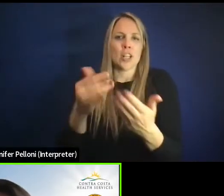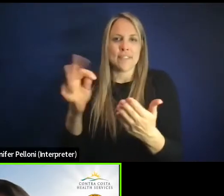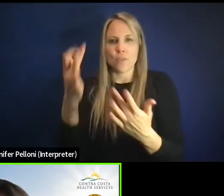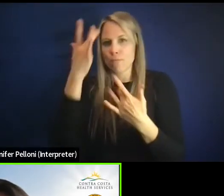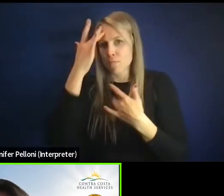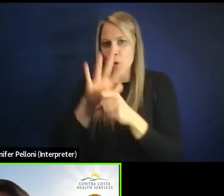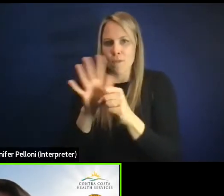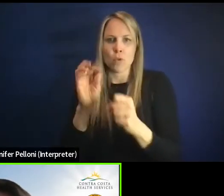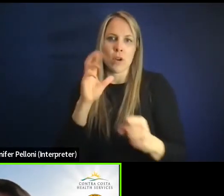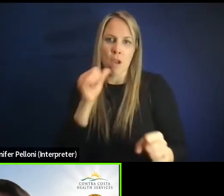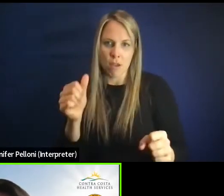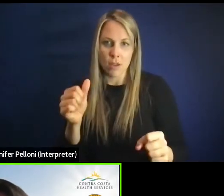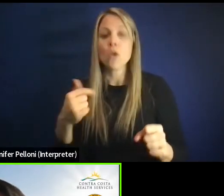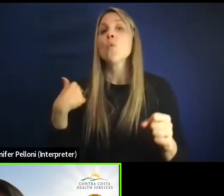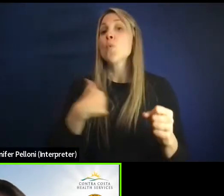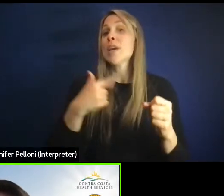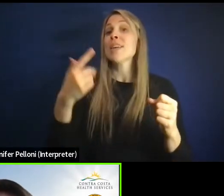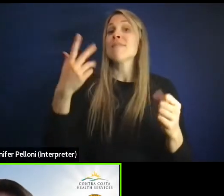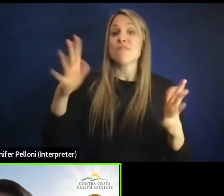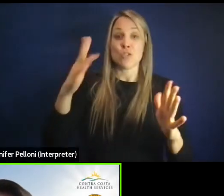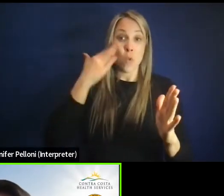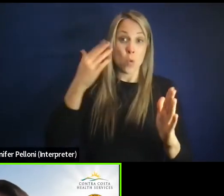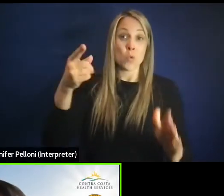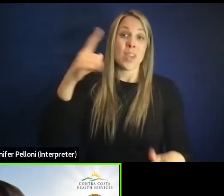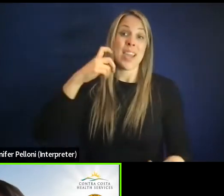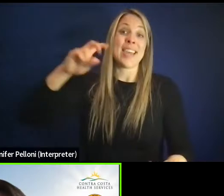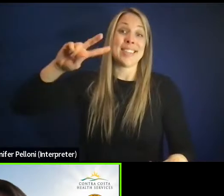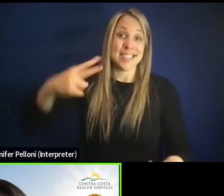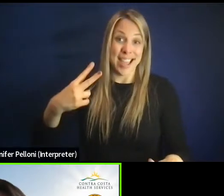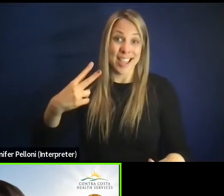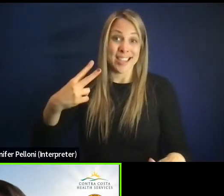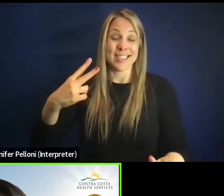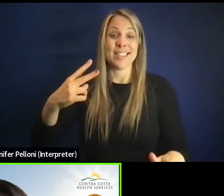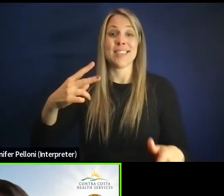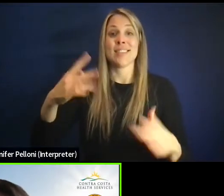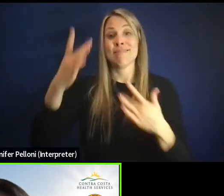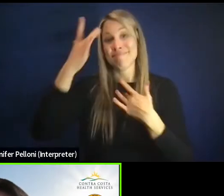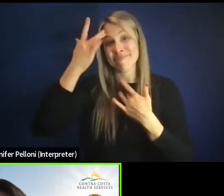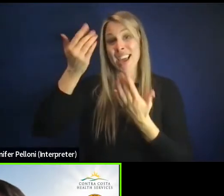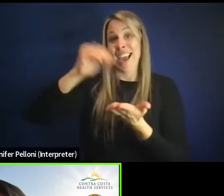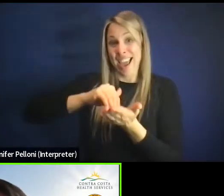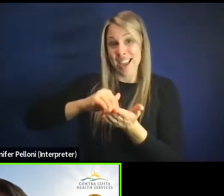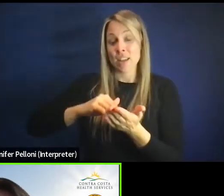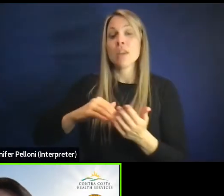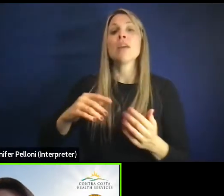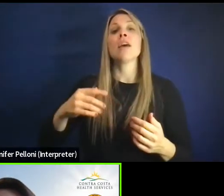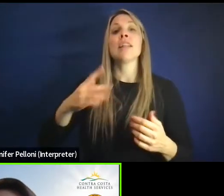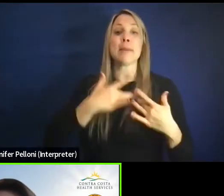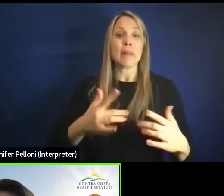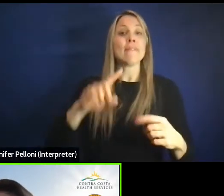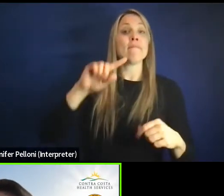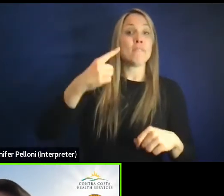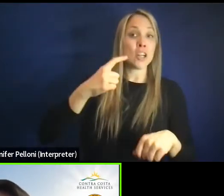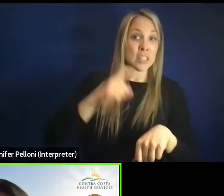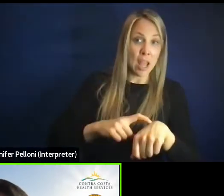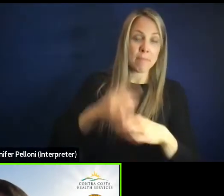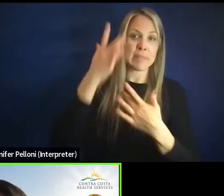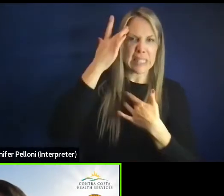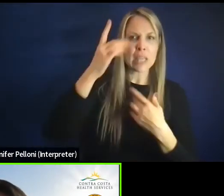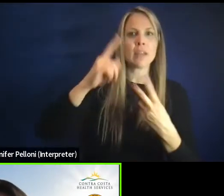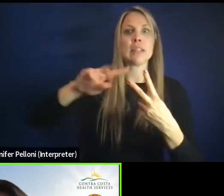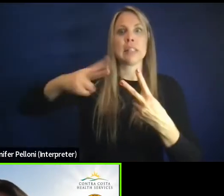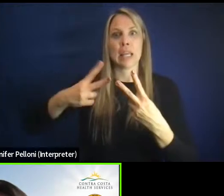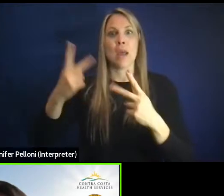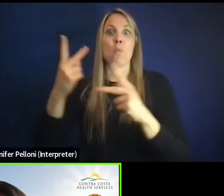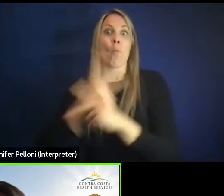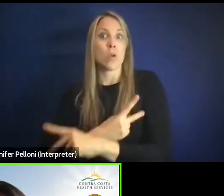people can get COVID a second time. The second time around, it can be much more severe. We know also the